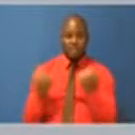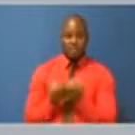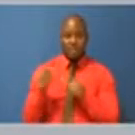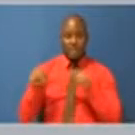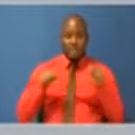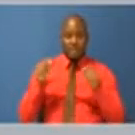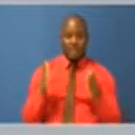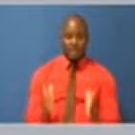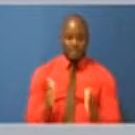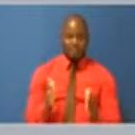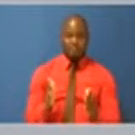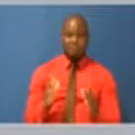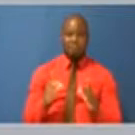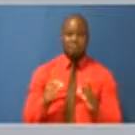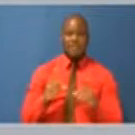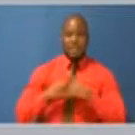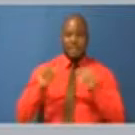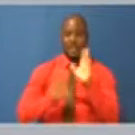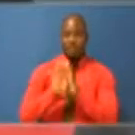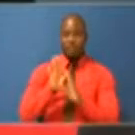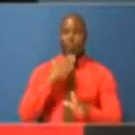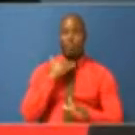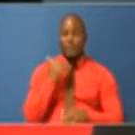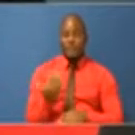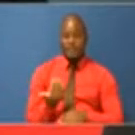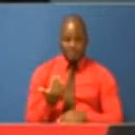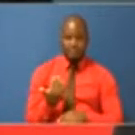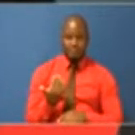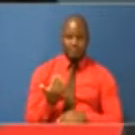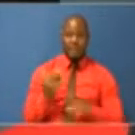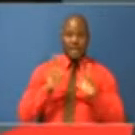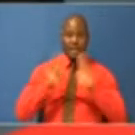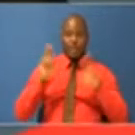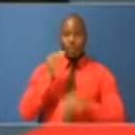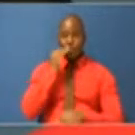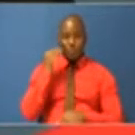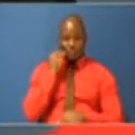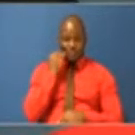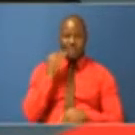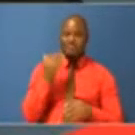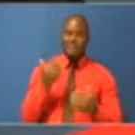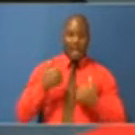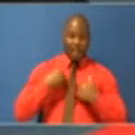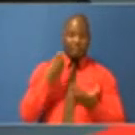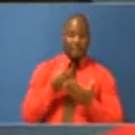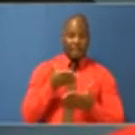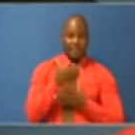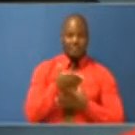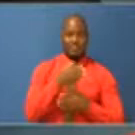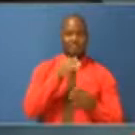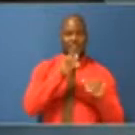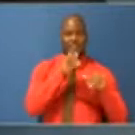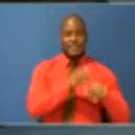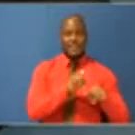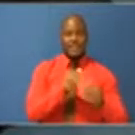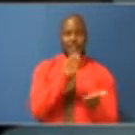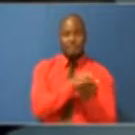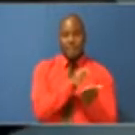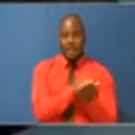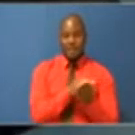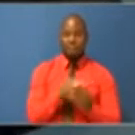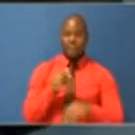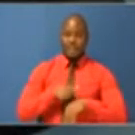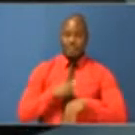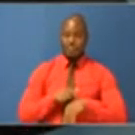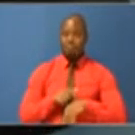managers they tell developer they want a ready home yet they have money lying in the bank your time is up